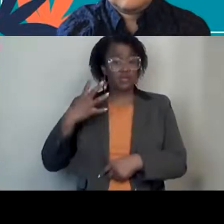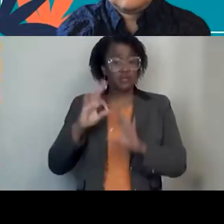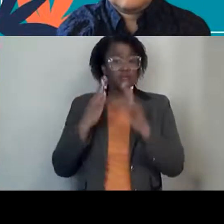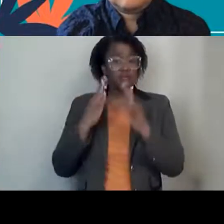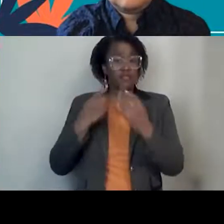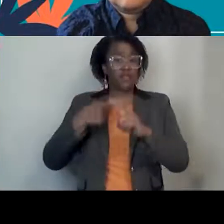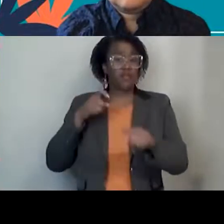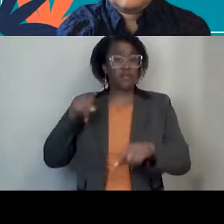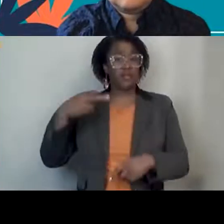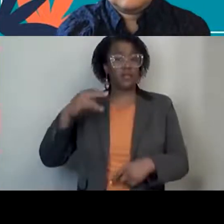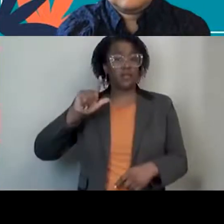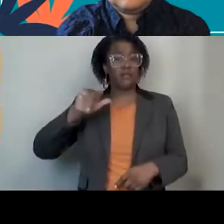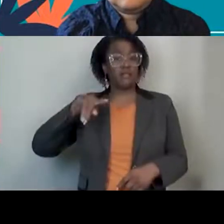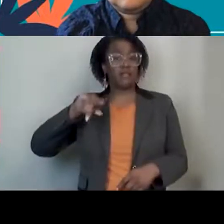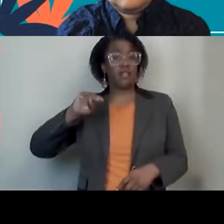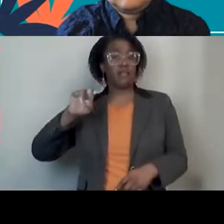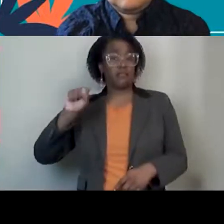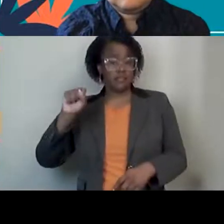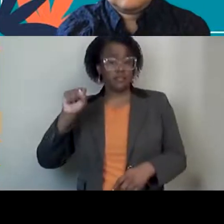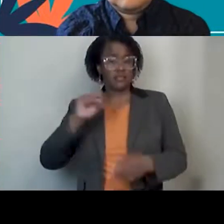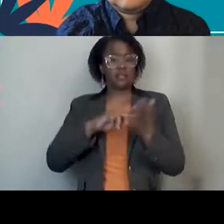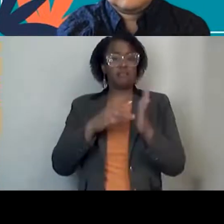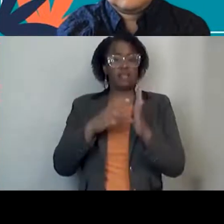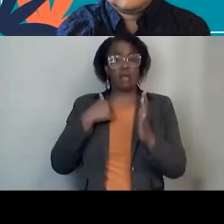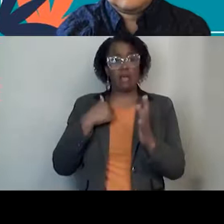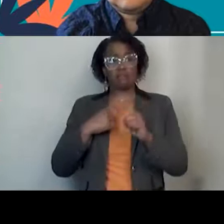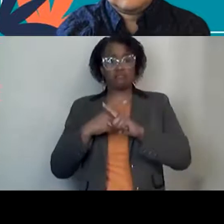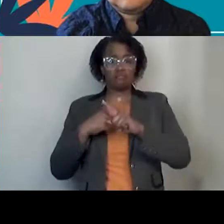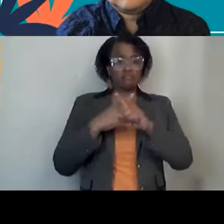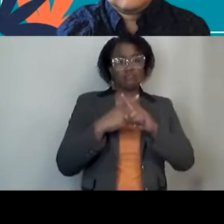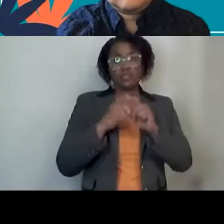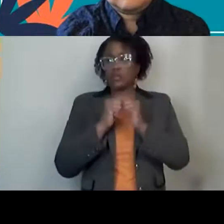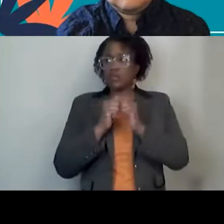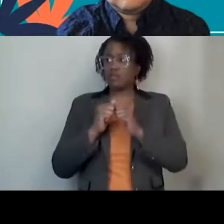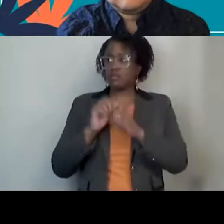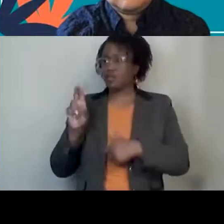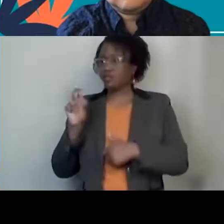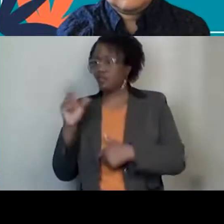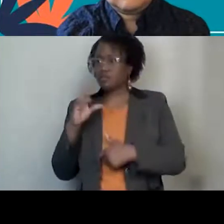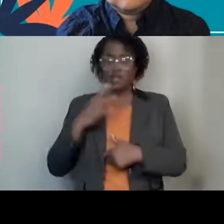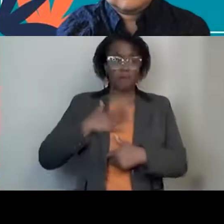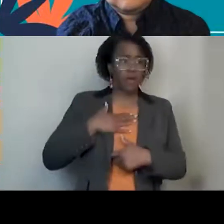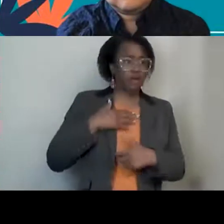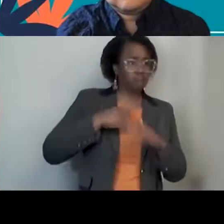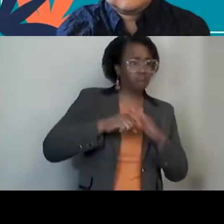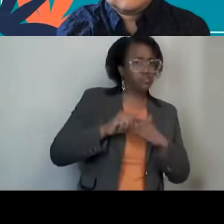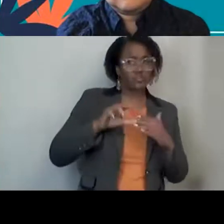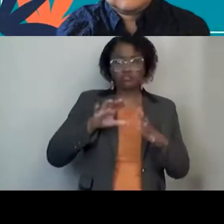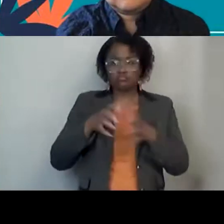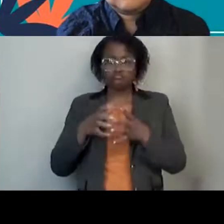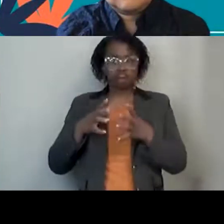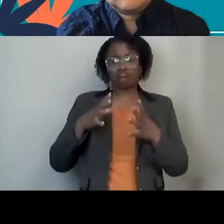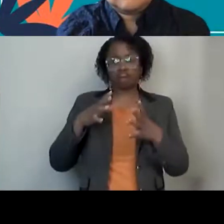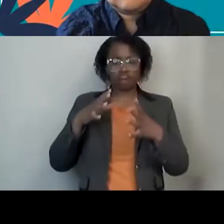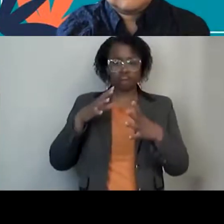Philippines. So I've had to mediate conflicting worlds all my life. And now I find myself in government